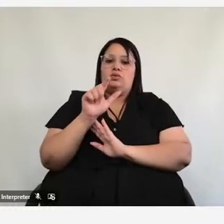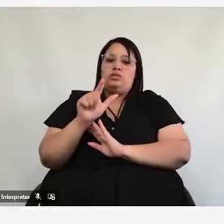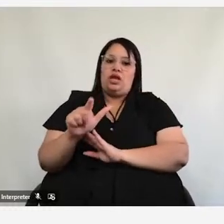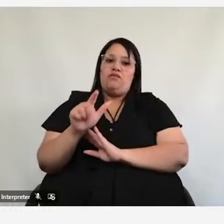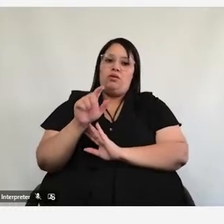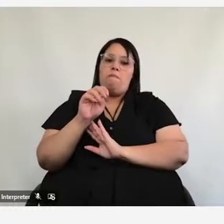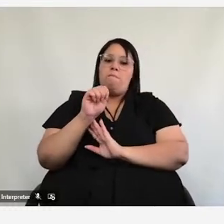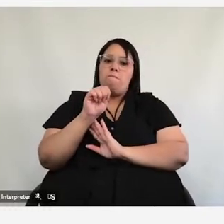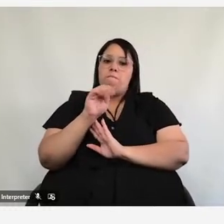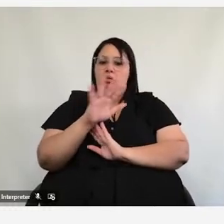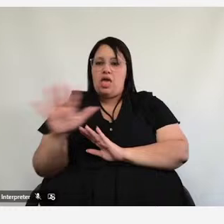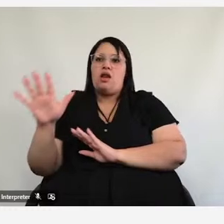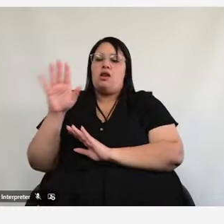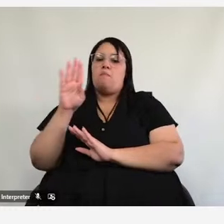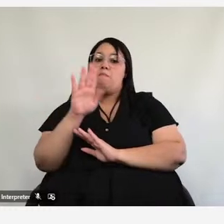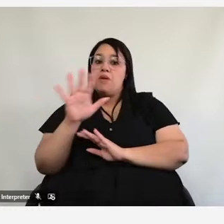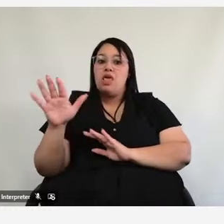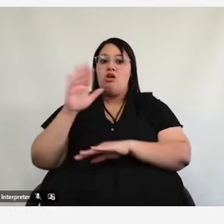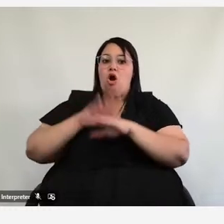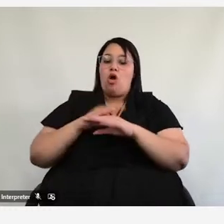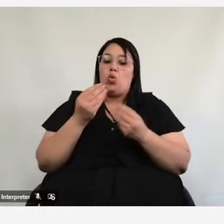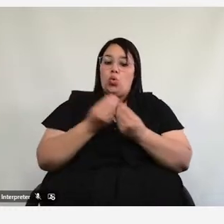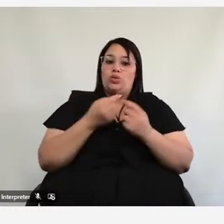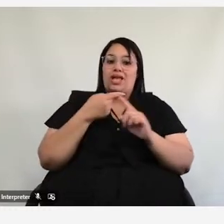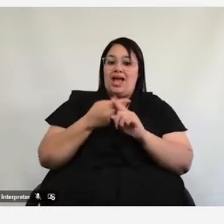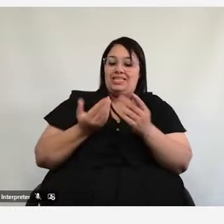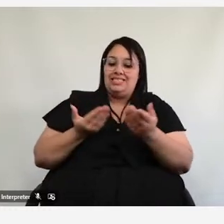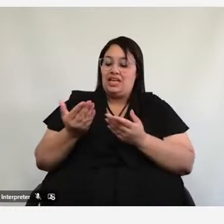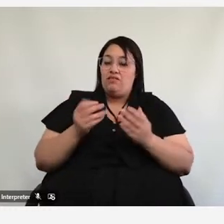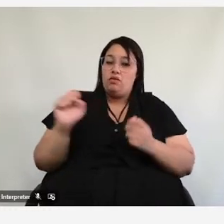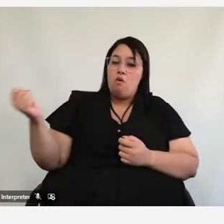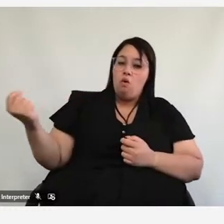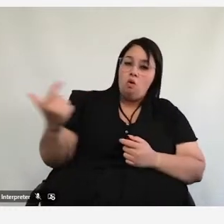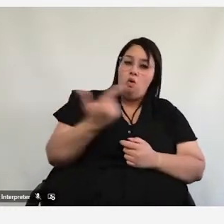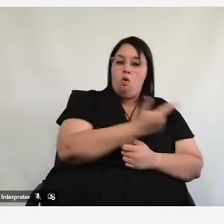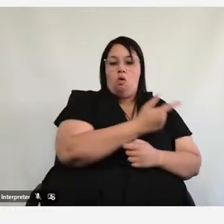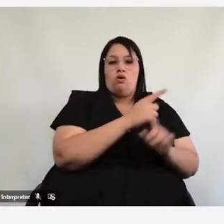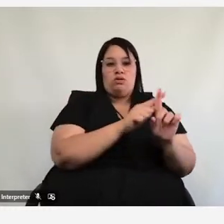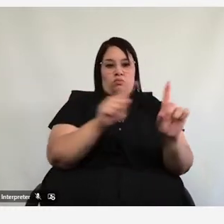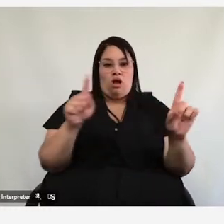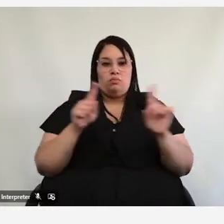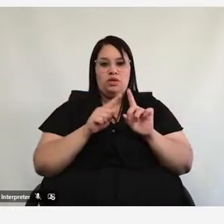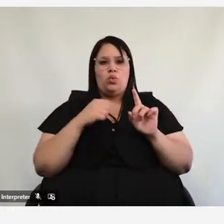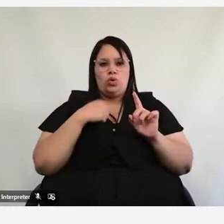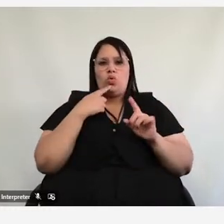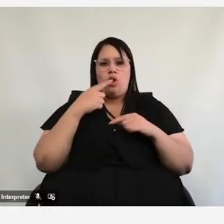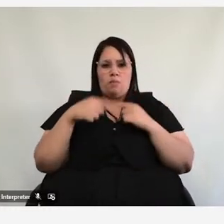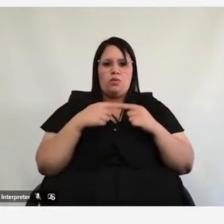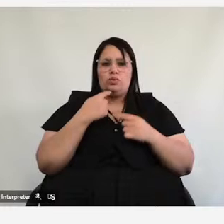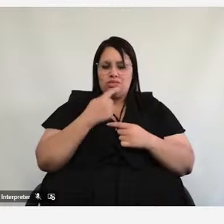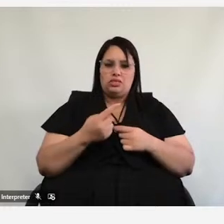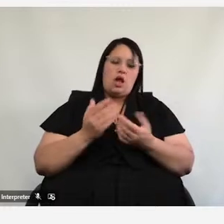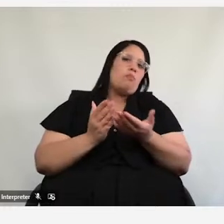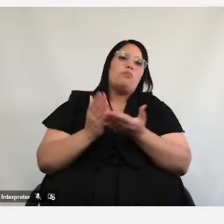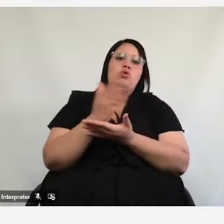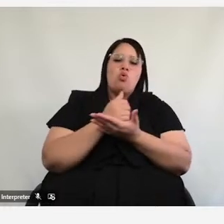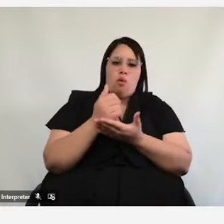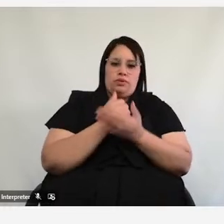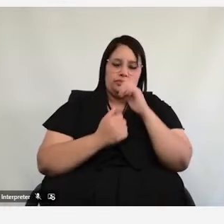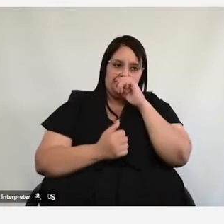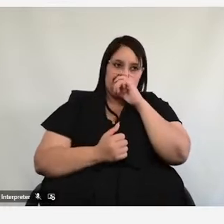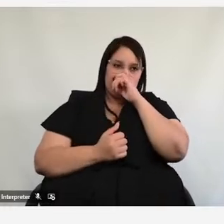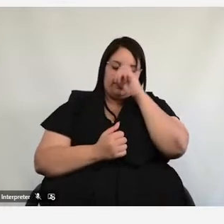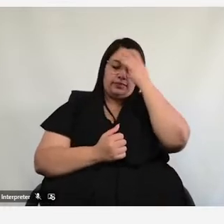19.074 billion rand on goods and services across our respective departments. That's what we speak about when we say mos nou procurement.